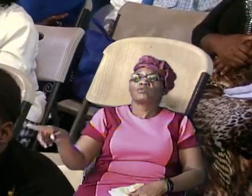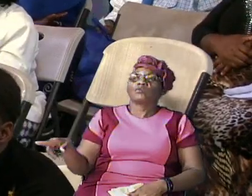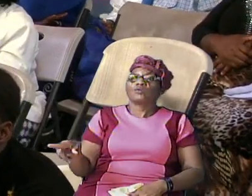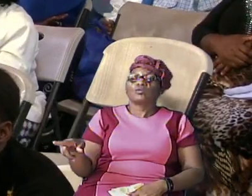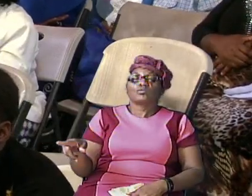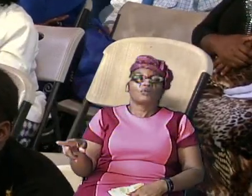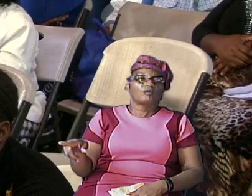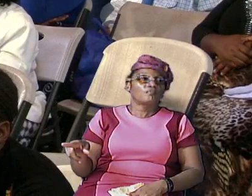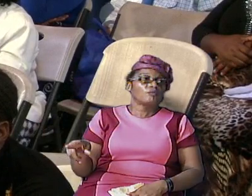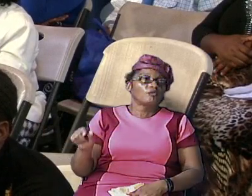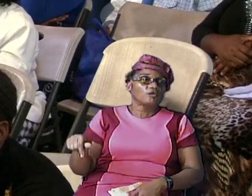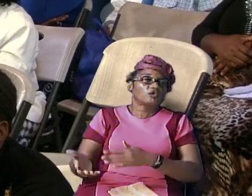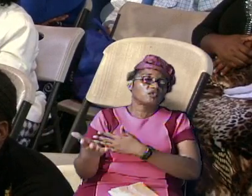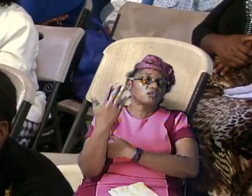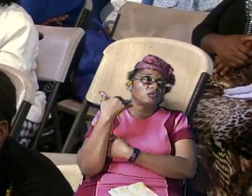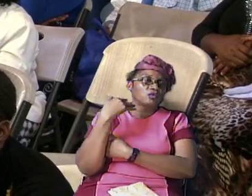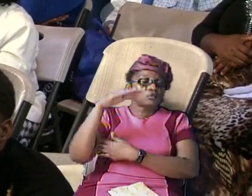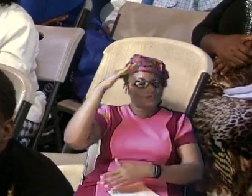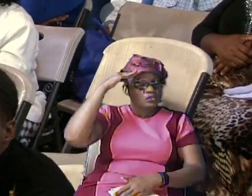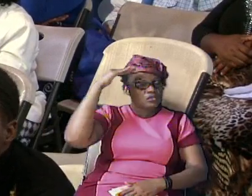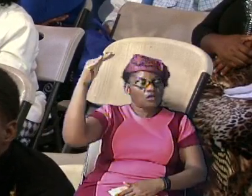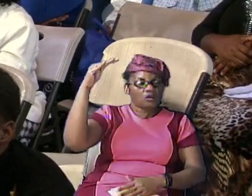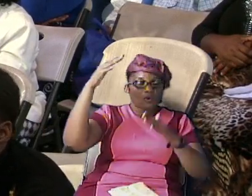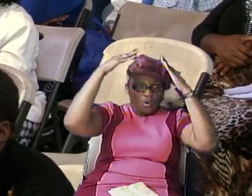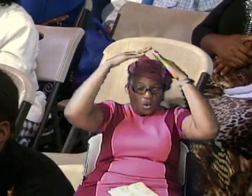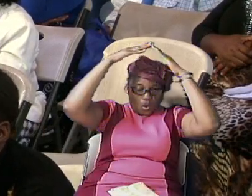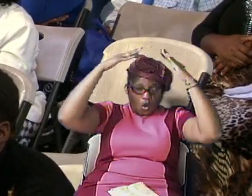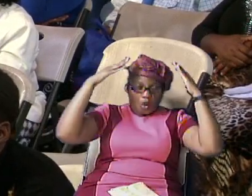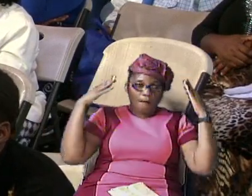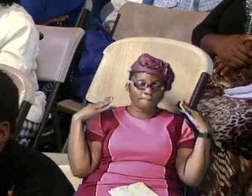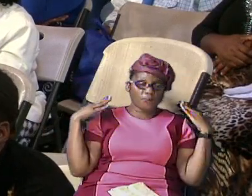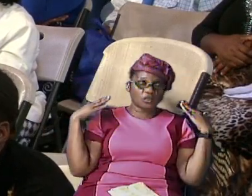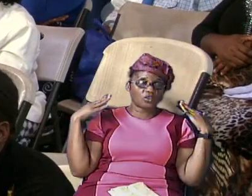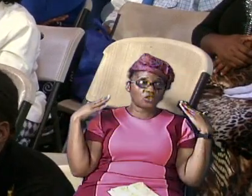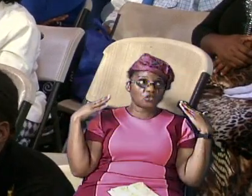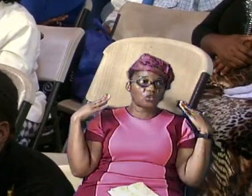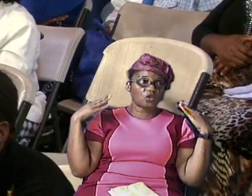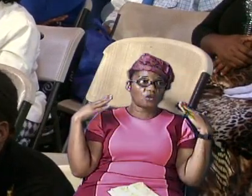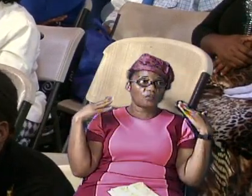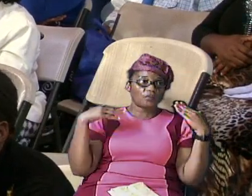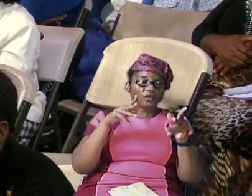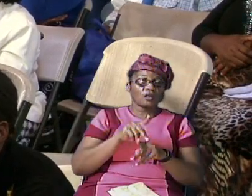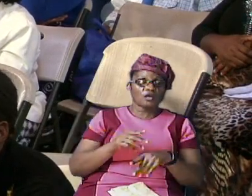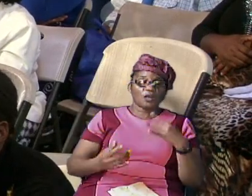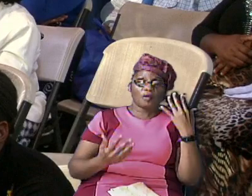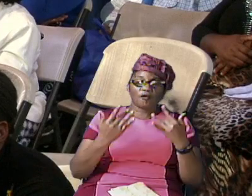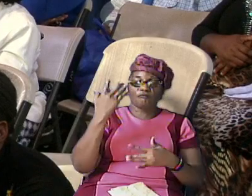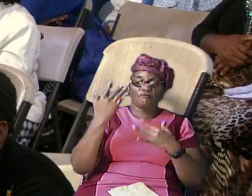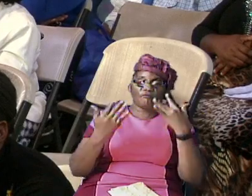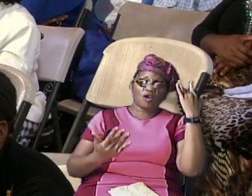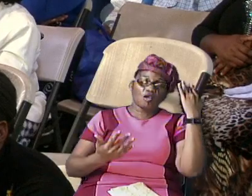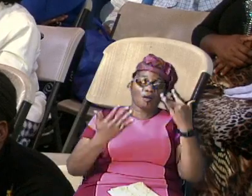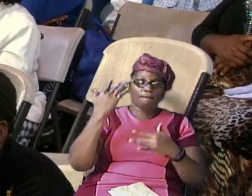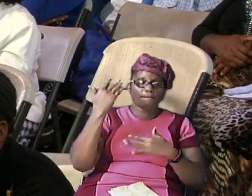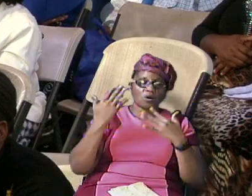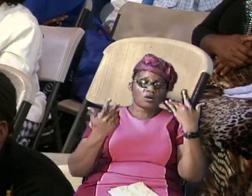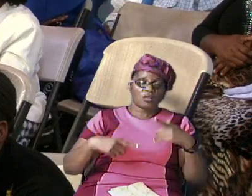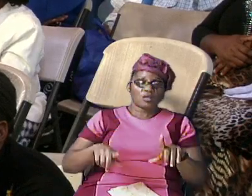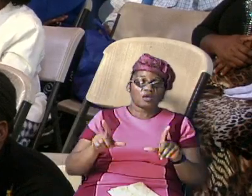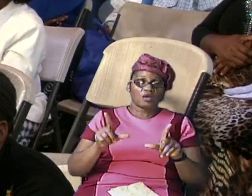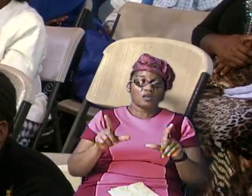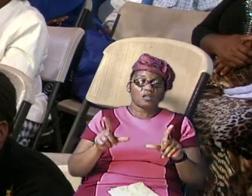And this morning I salute you, Bishop. Praise the Lord. And I want you to keep the fire burning. Hallelujah. And let